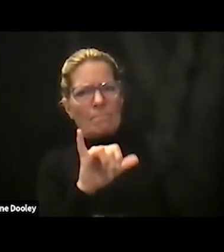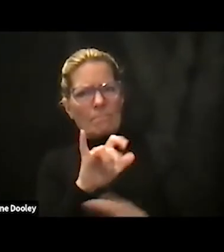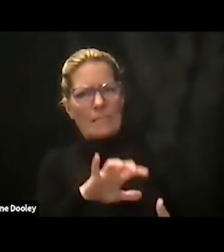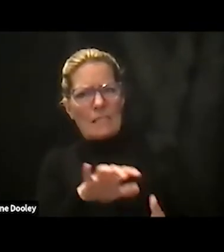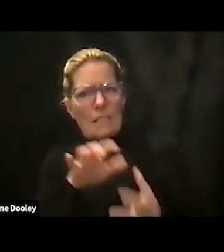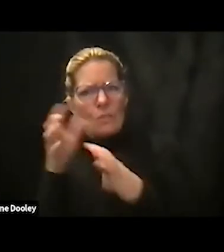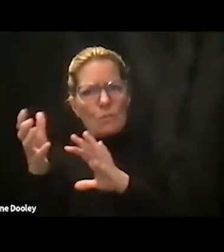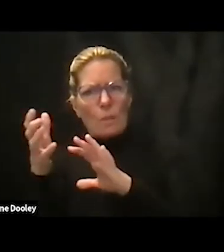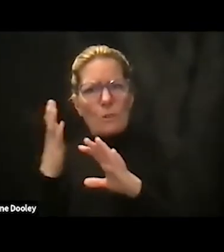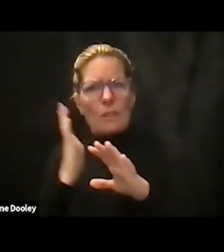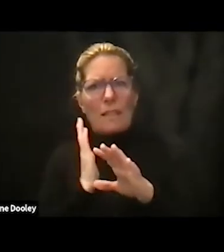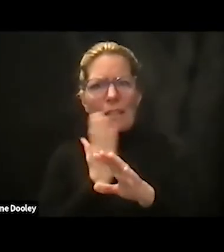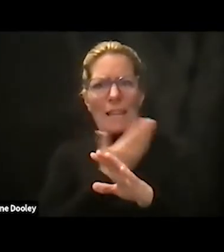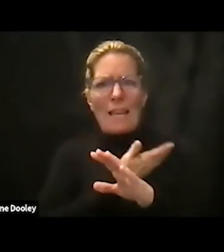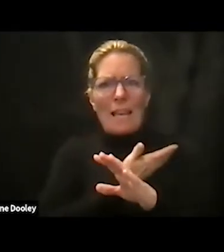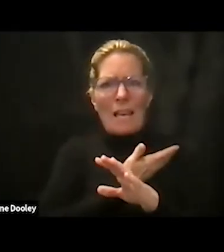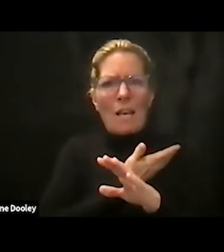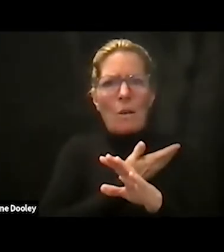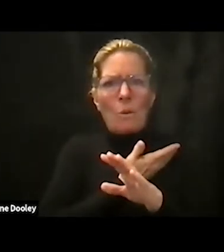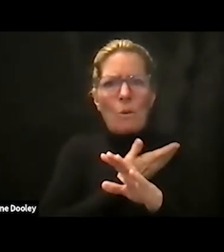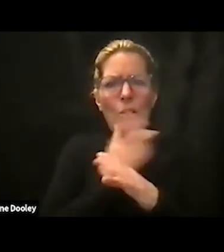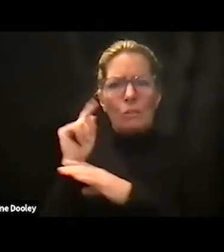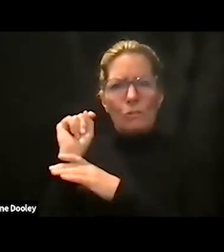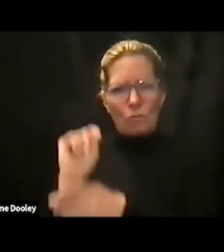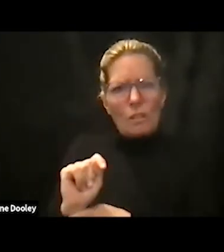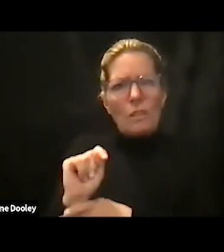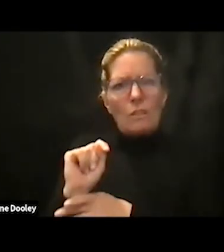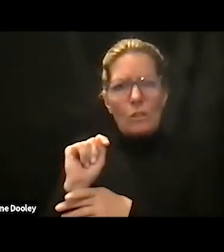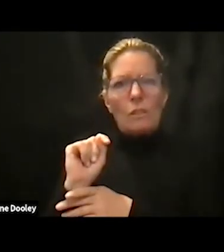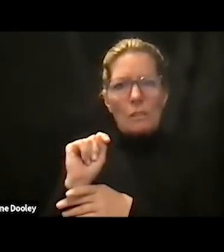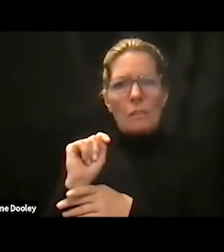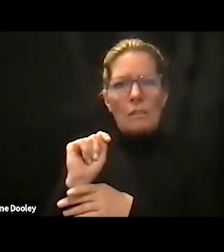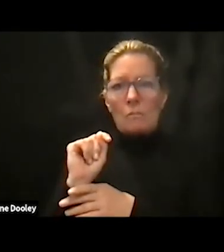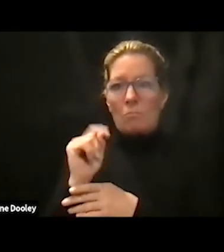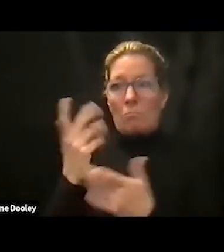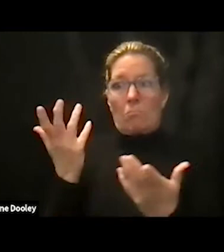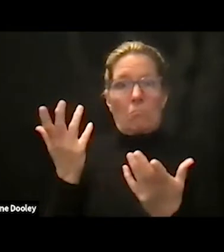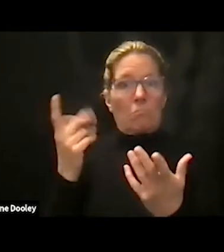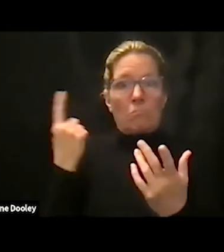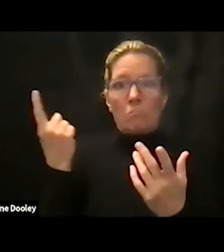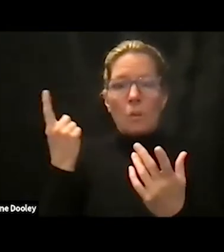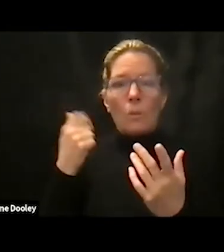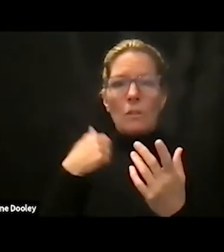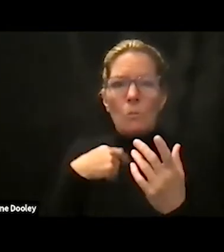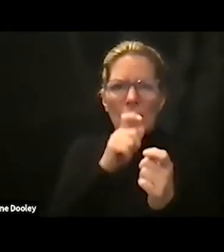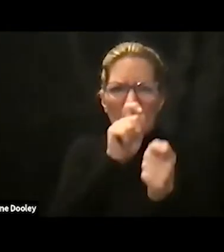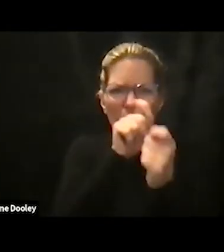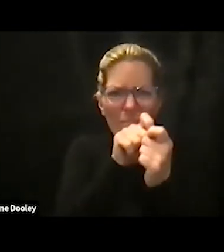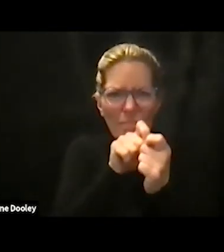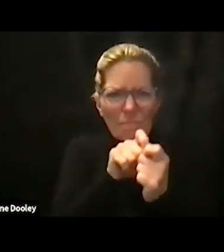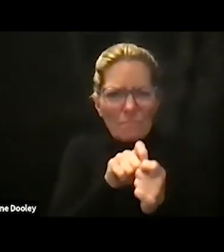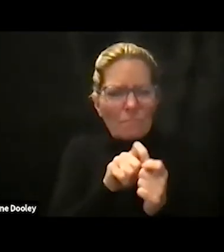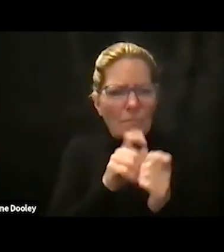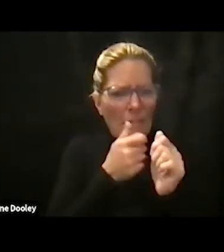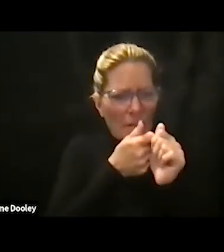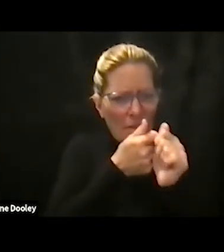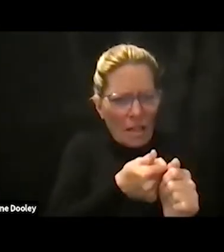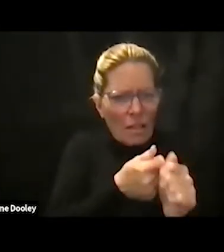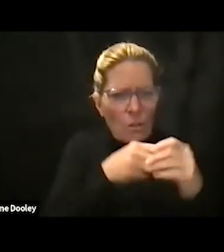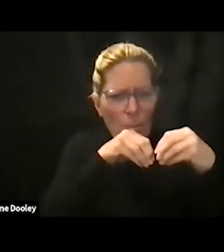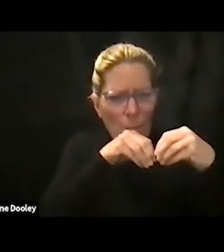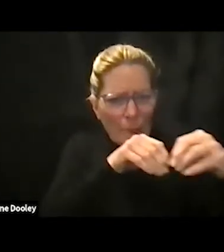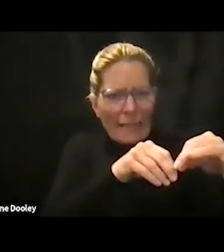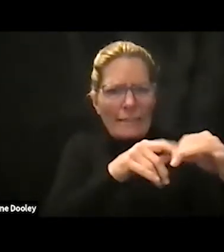disruption in our traditions that we've very meticulously planned